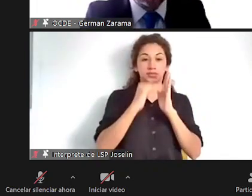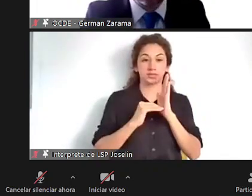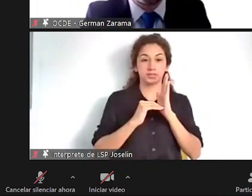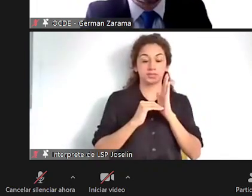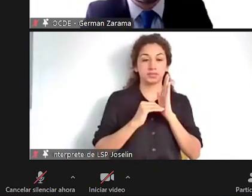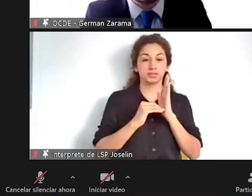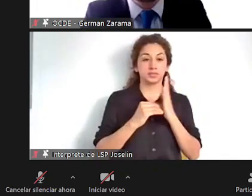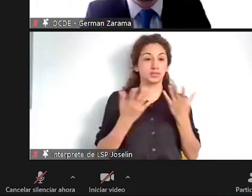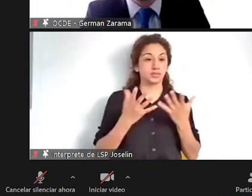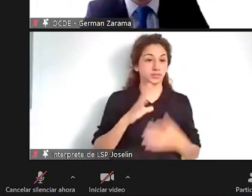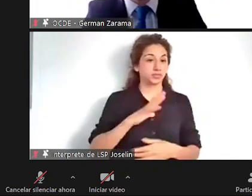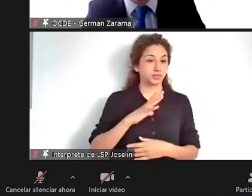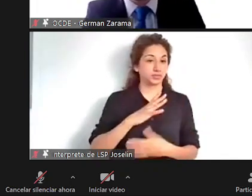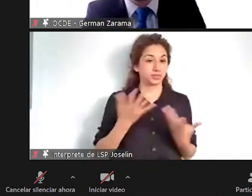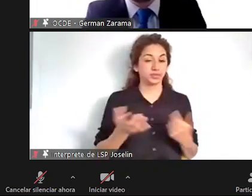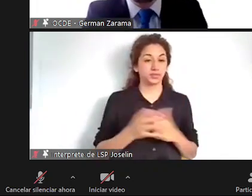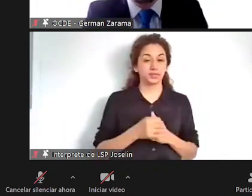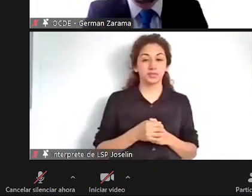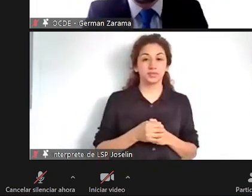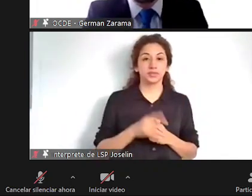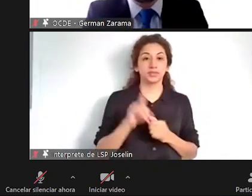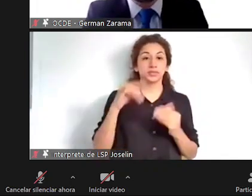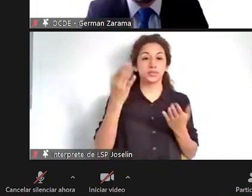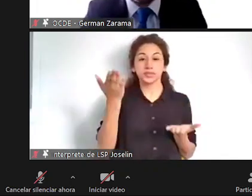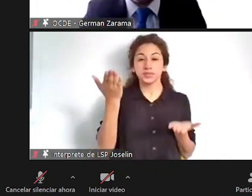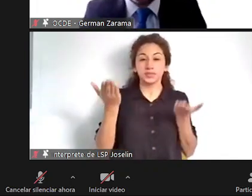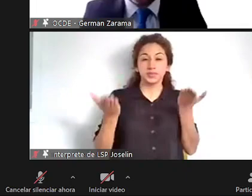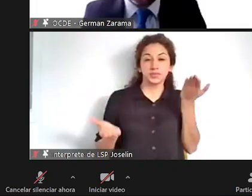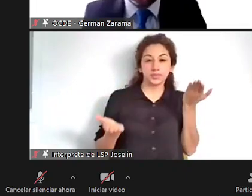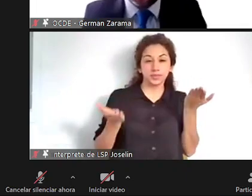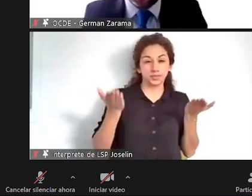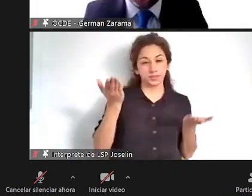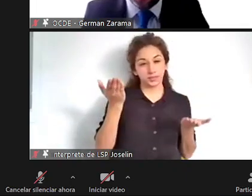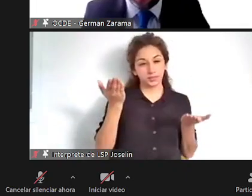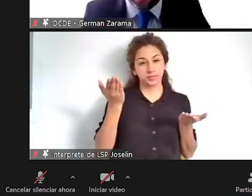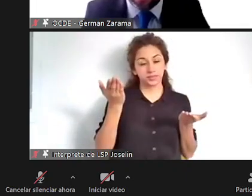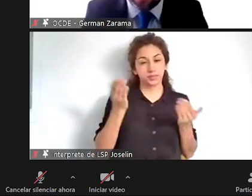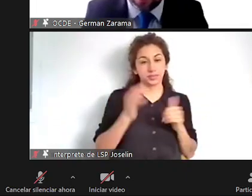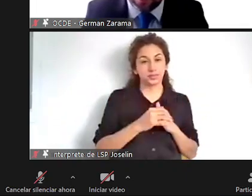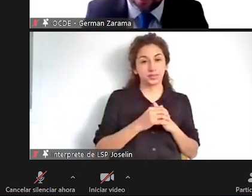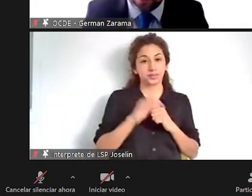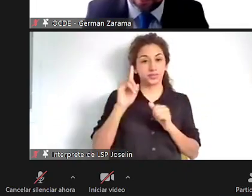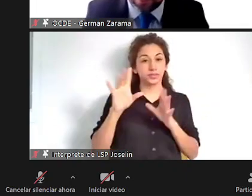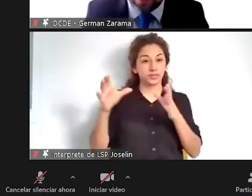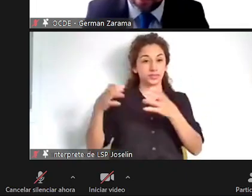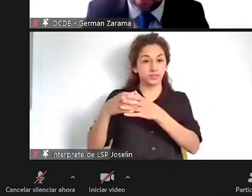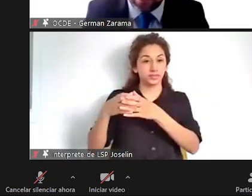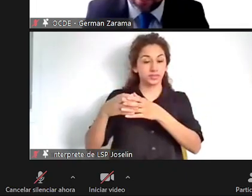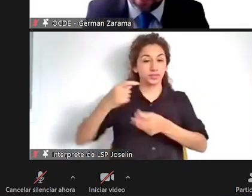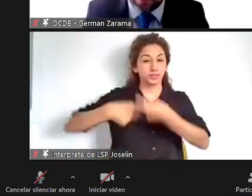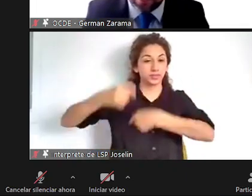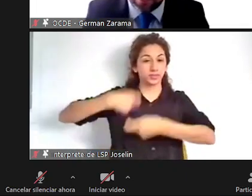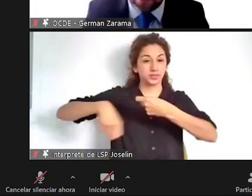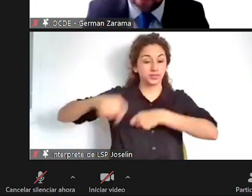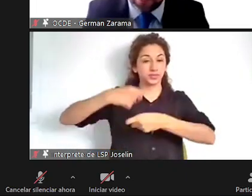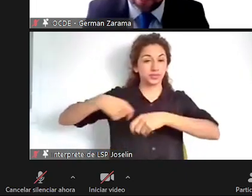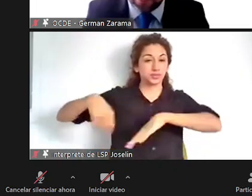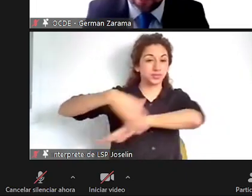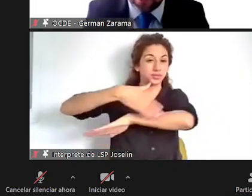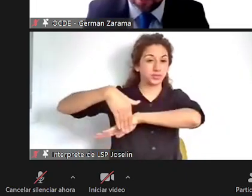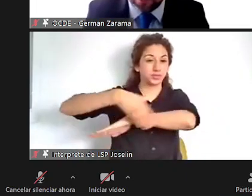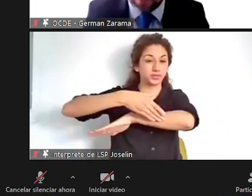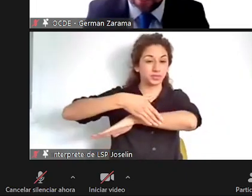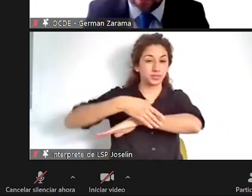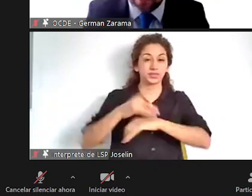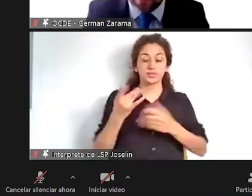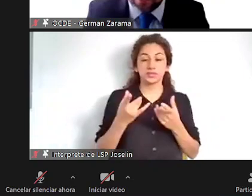reinforce our private property and reduce the risk of becoming formals in the balance between an